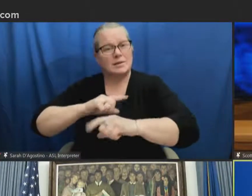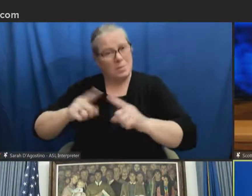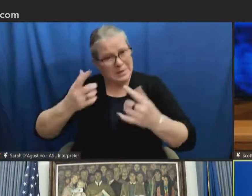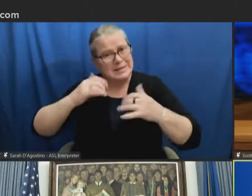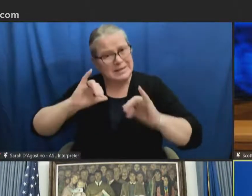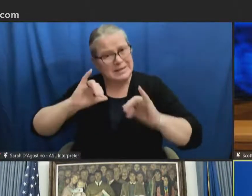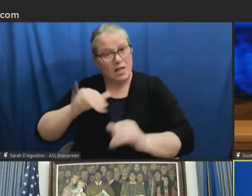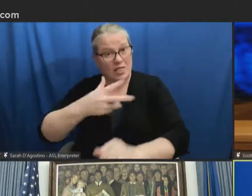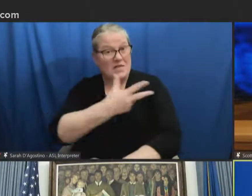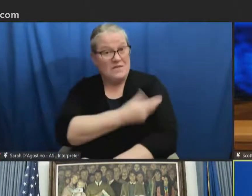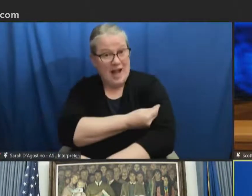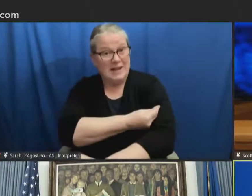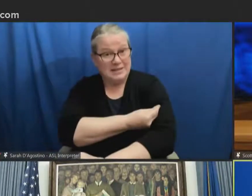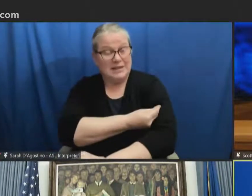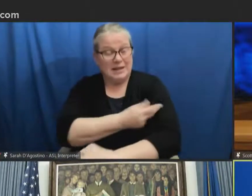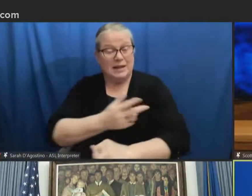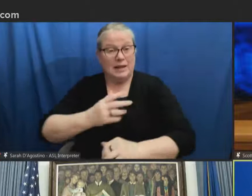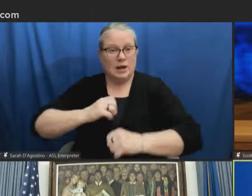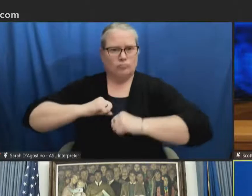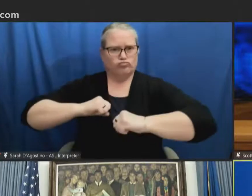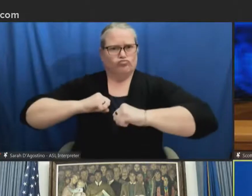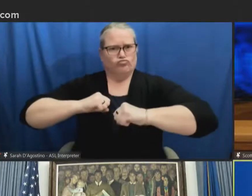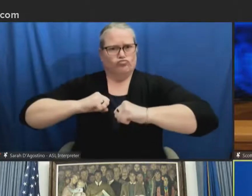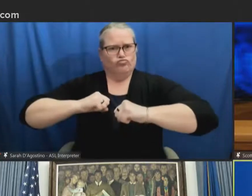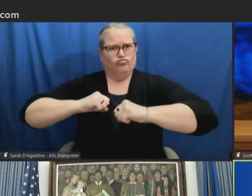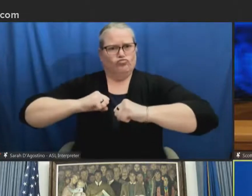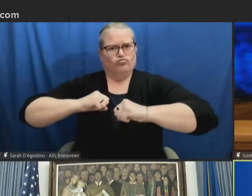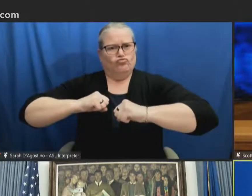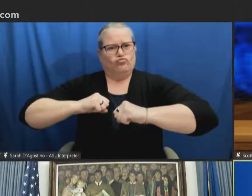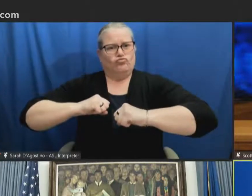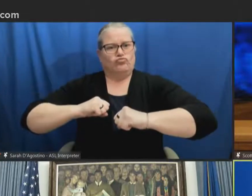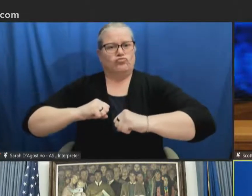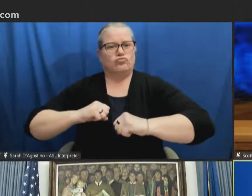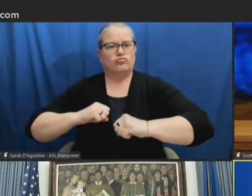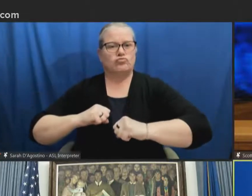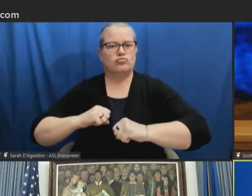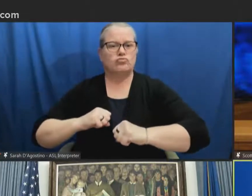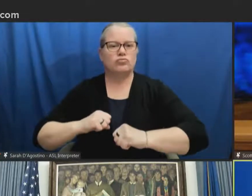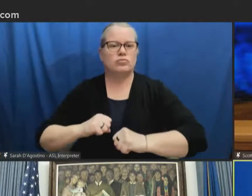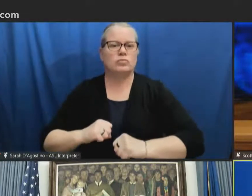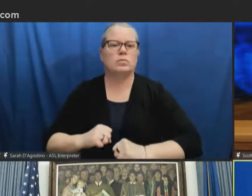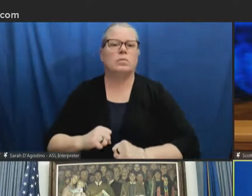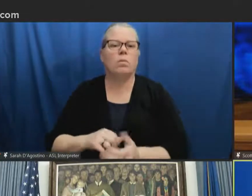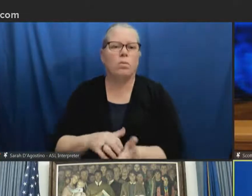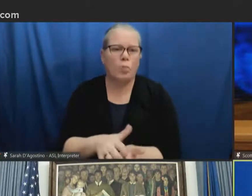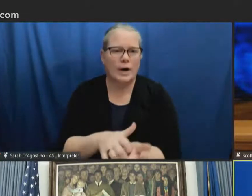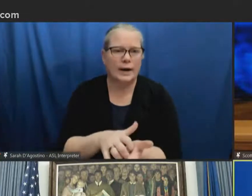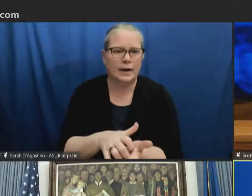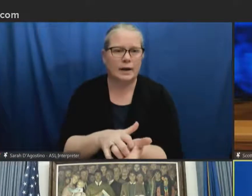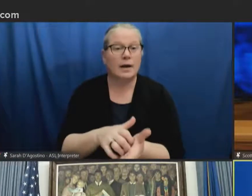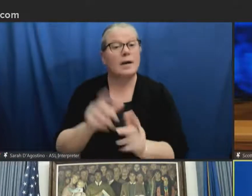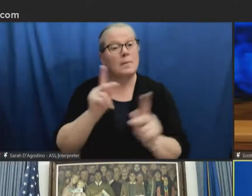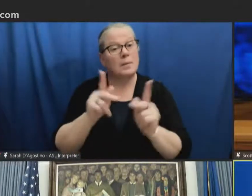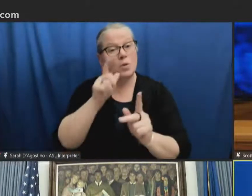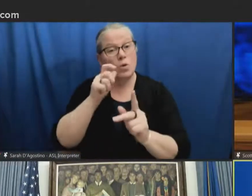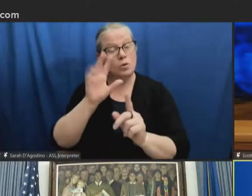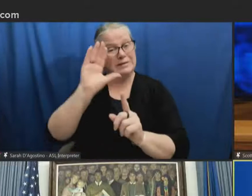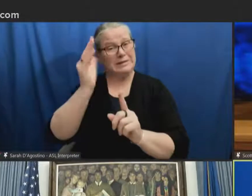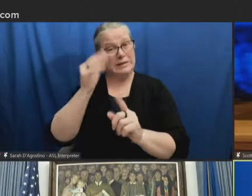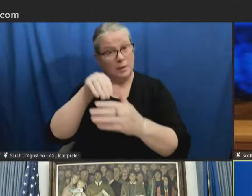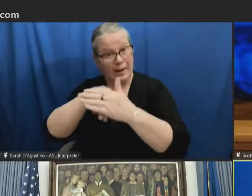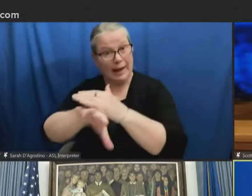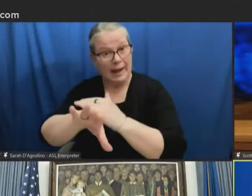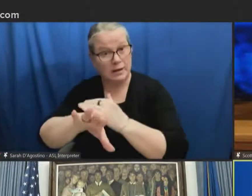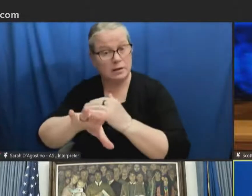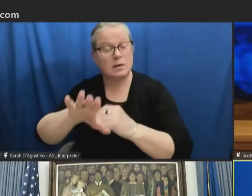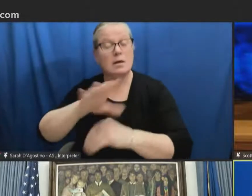ICUs, is that many of the vaccinated people who are there have immunocompromising conditions, are older. There